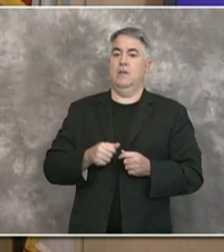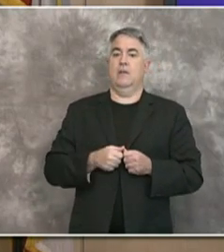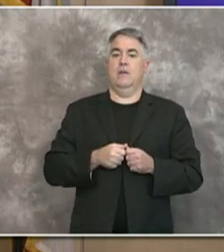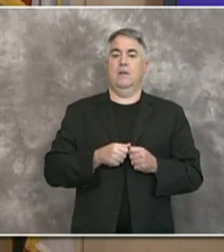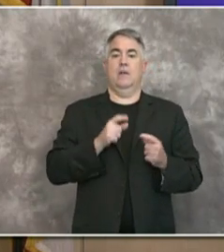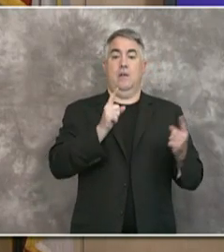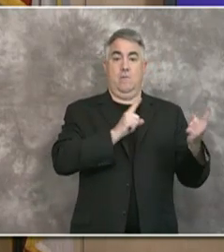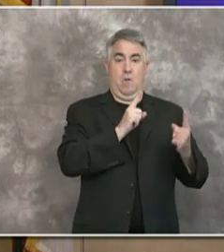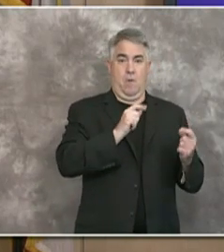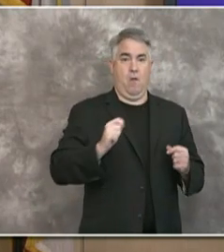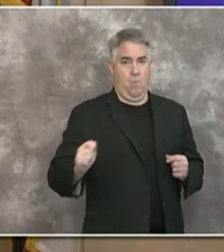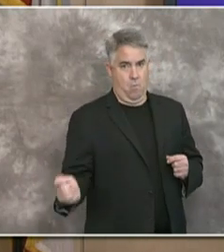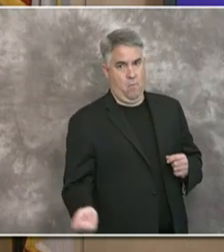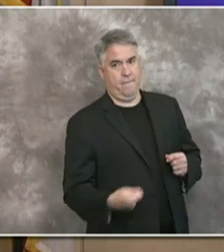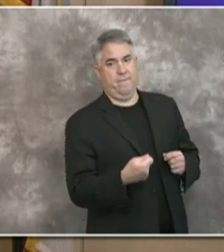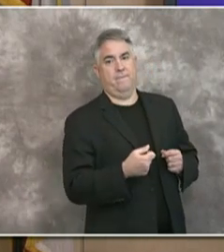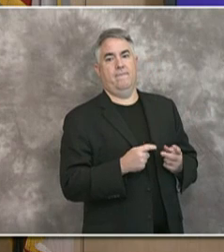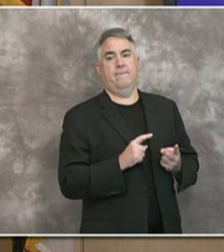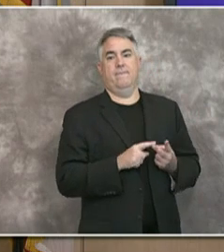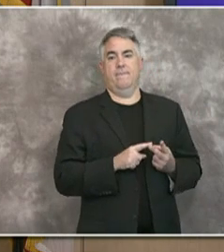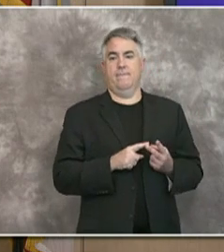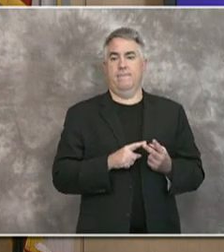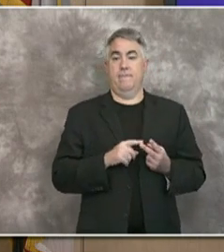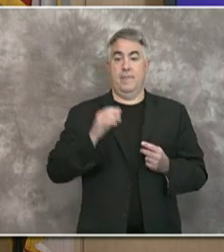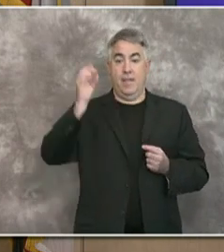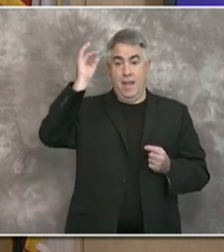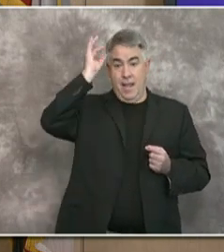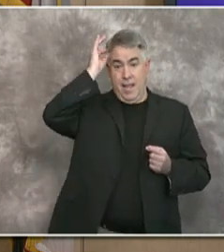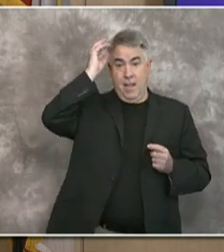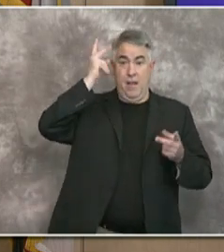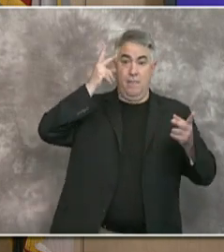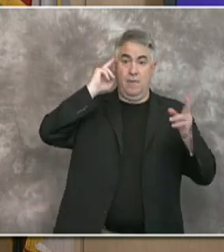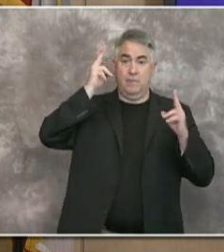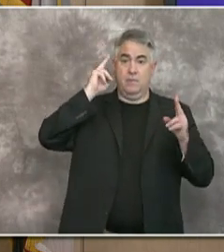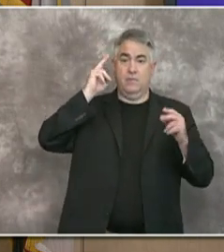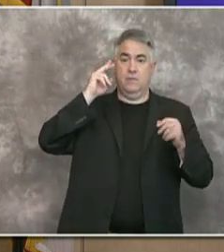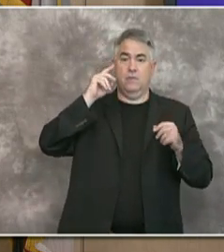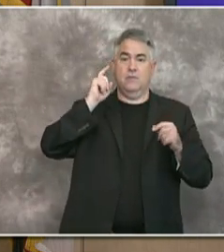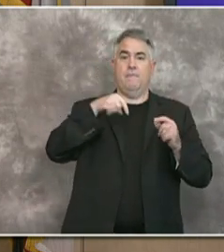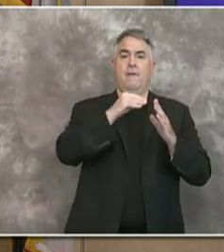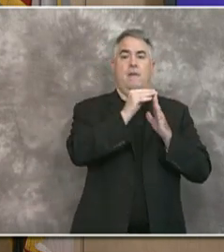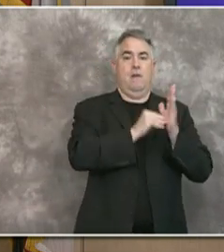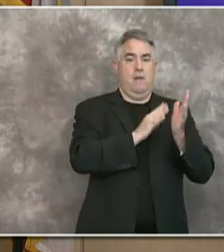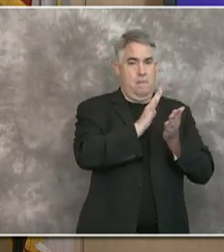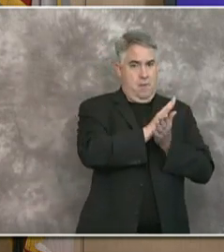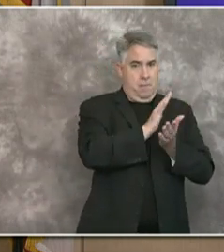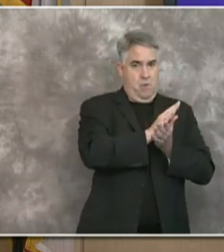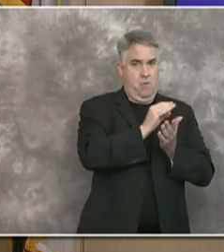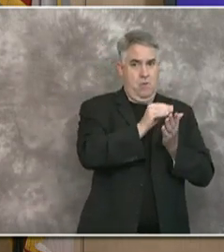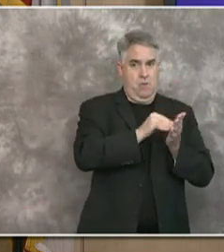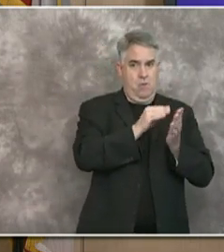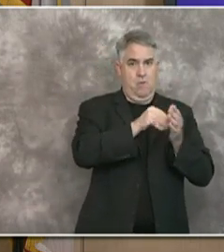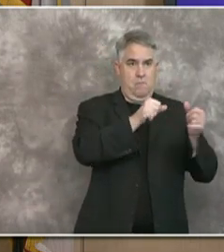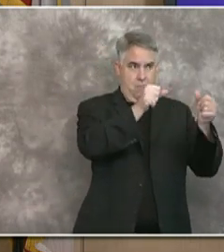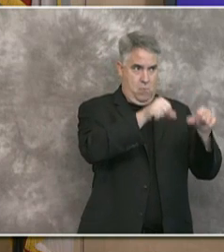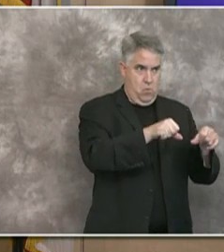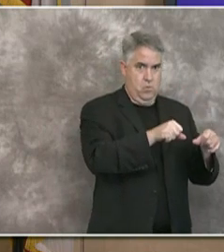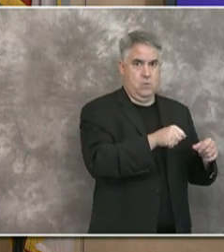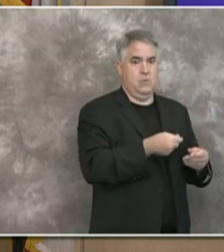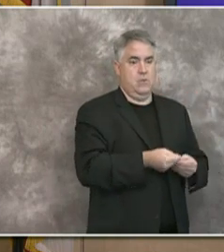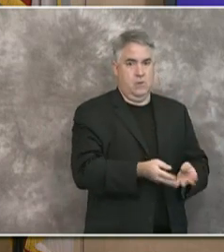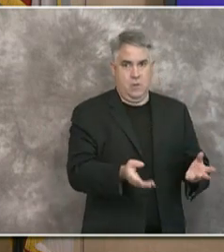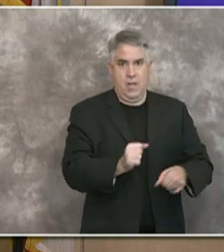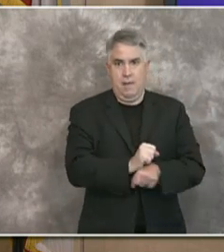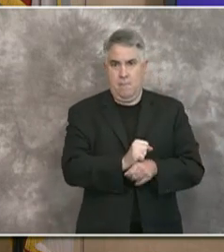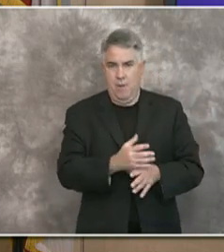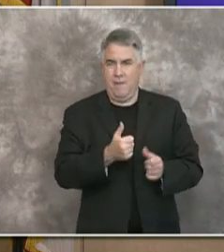instructions. But hair and barber shops, provided that they can fill out their safe reopening plan, post it, go through all the things that they need to